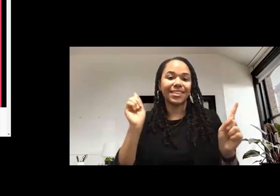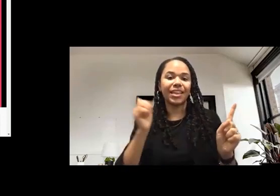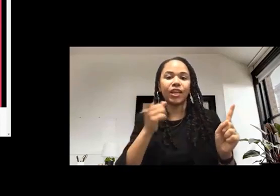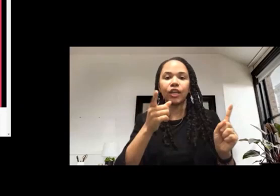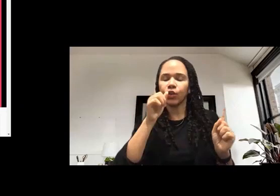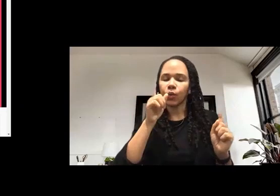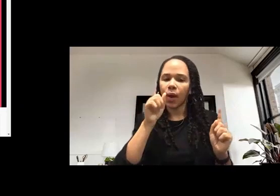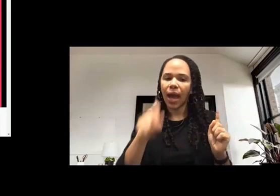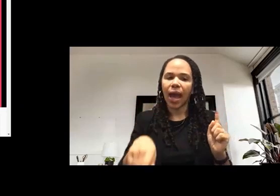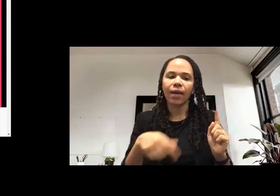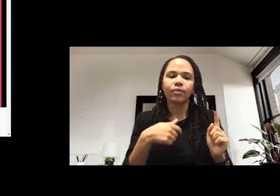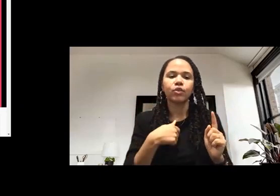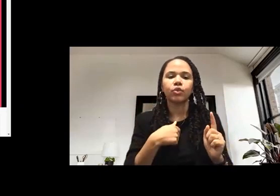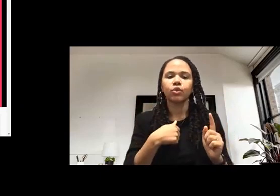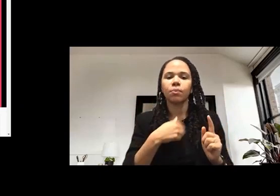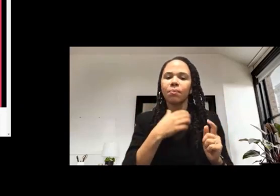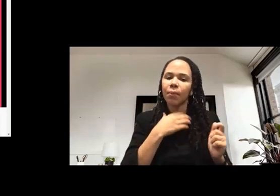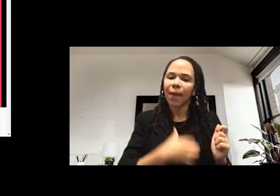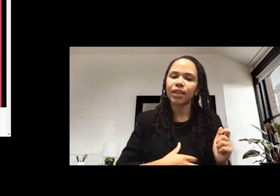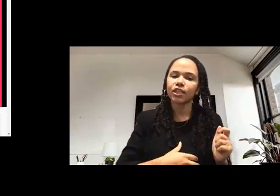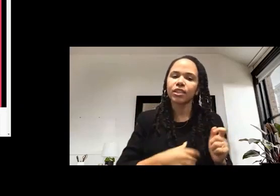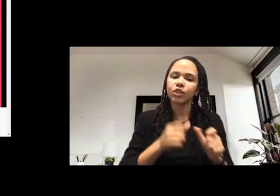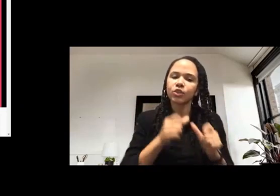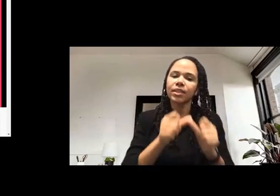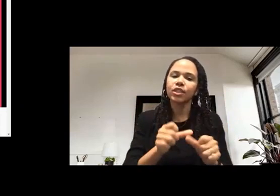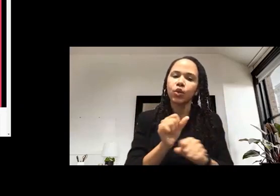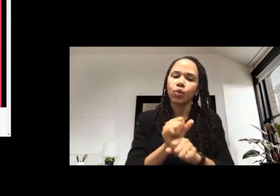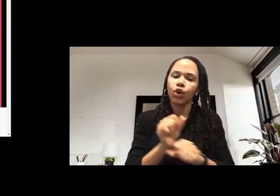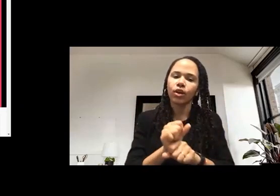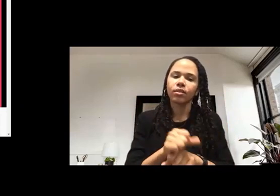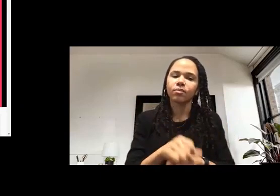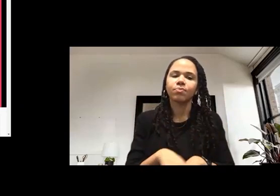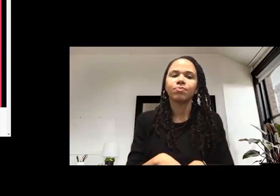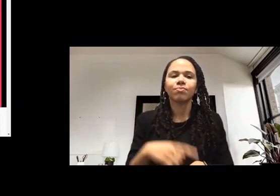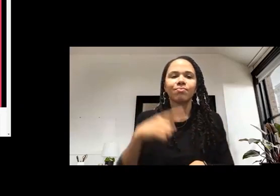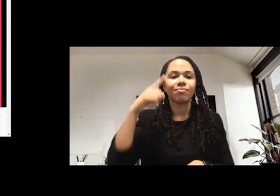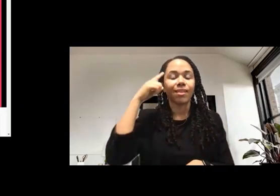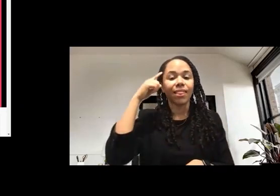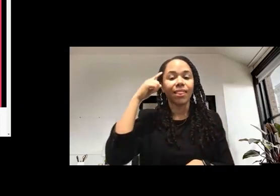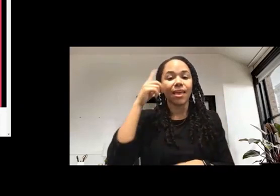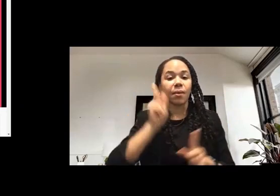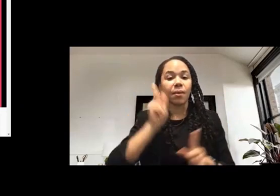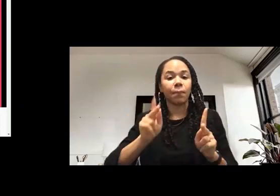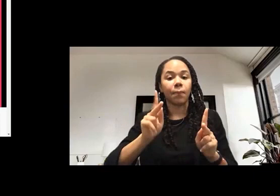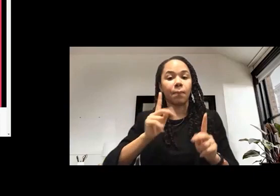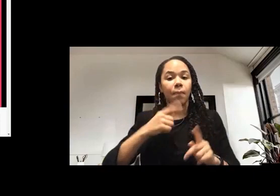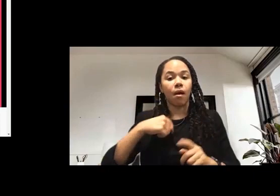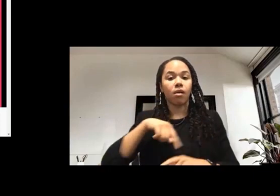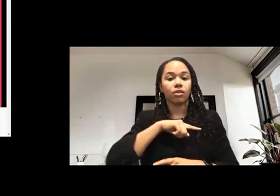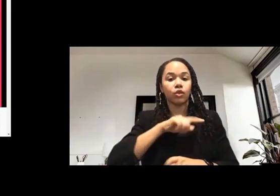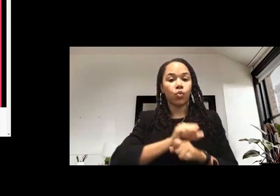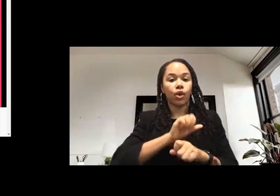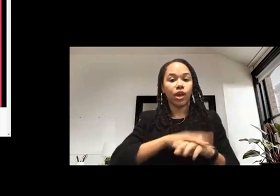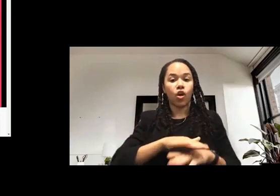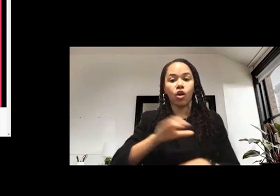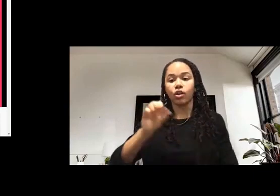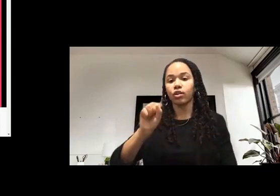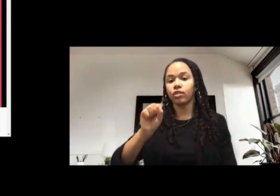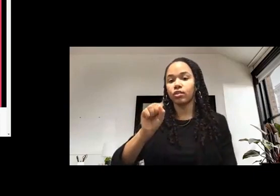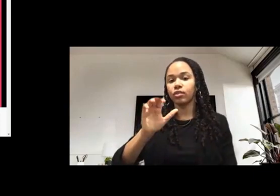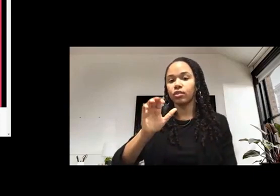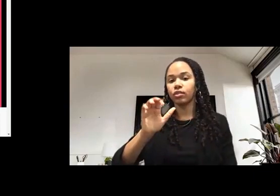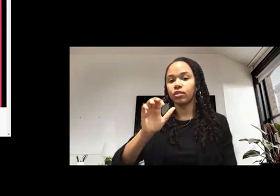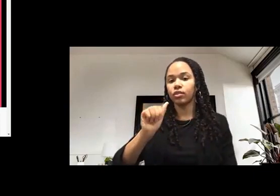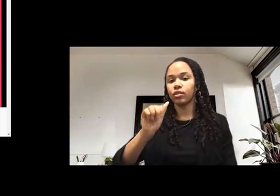push on and keep working at it. And I think those of us working on Scratch have been really passionate about it, because we